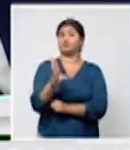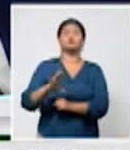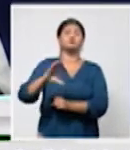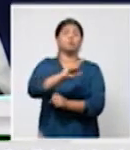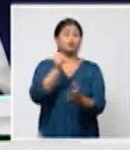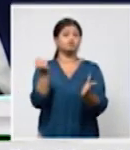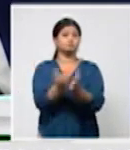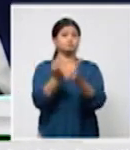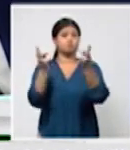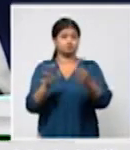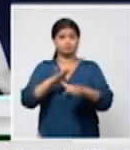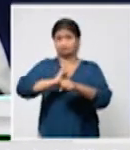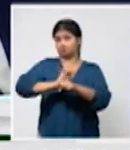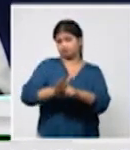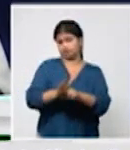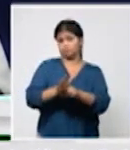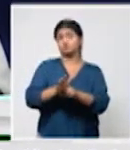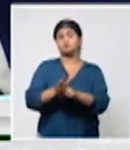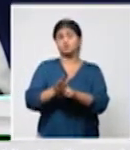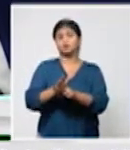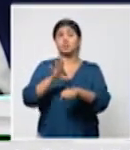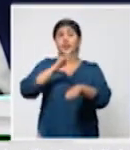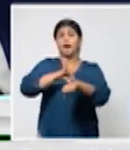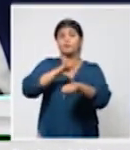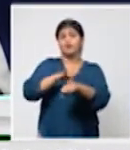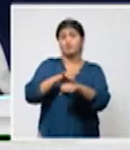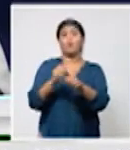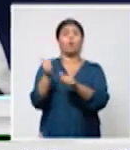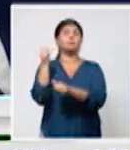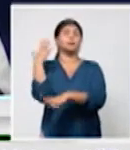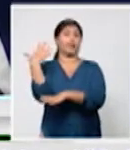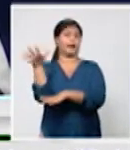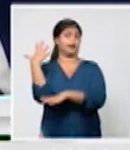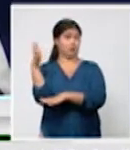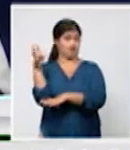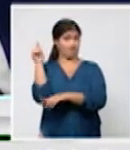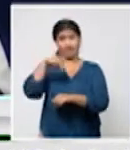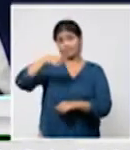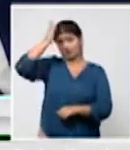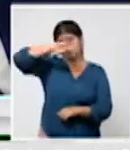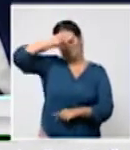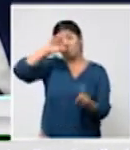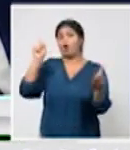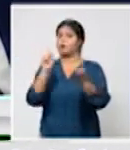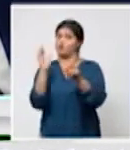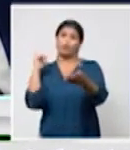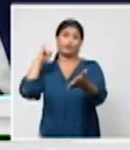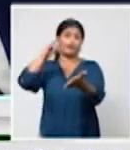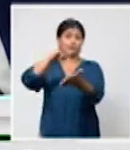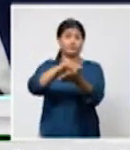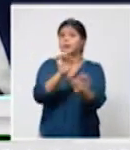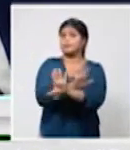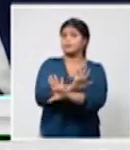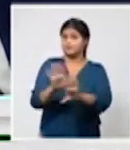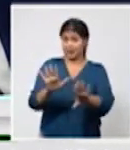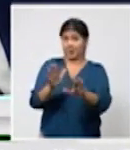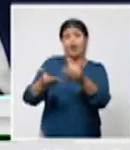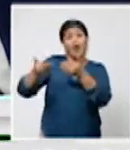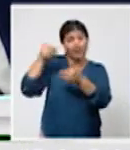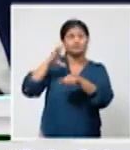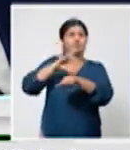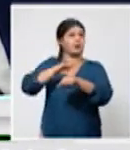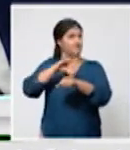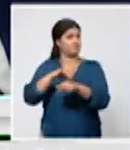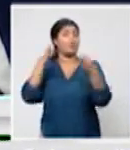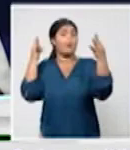to 122, or 4.7% of all confirmed cases. Of the 33